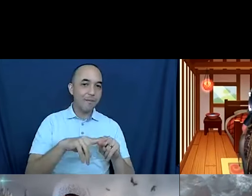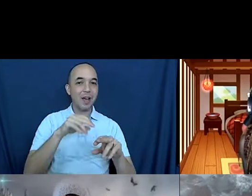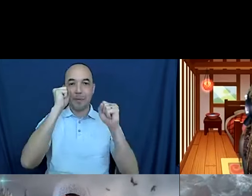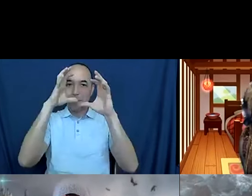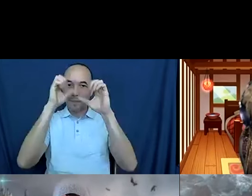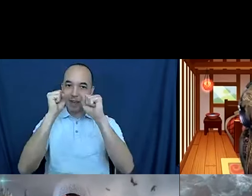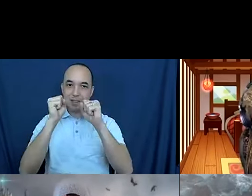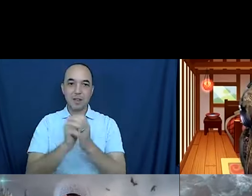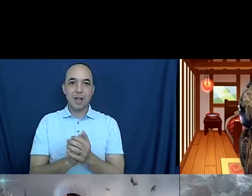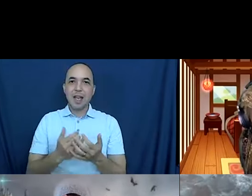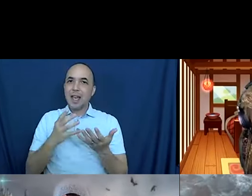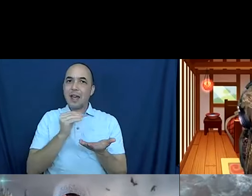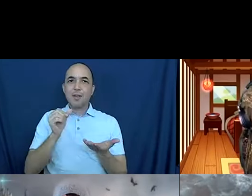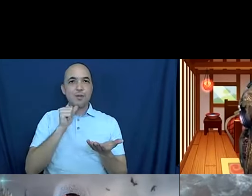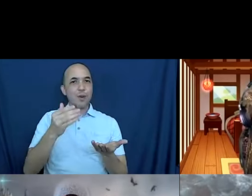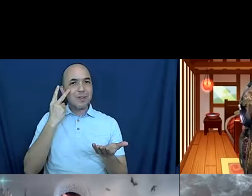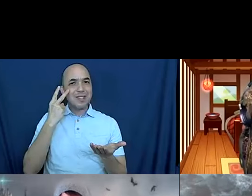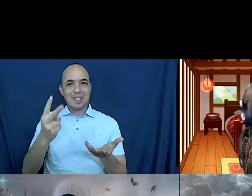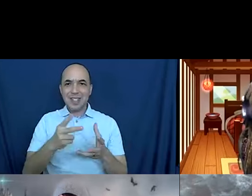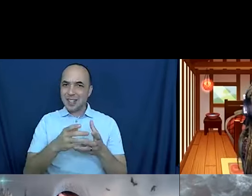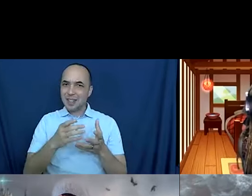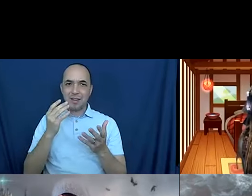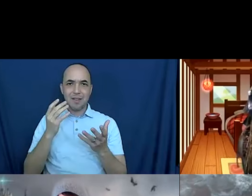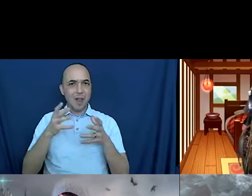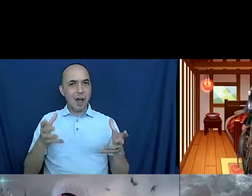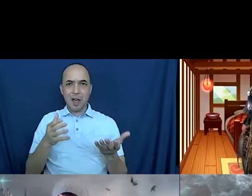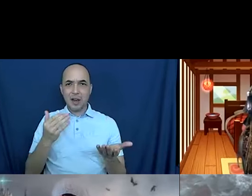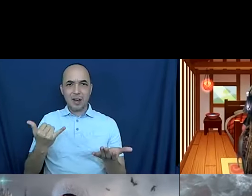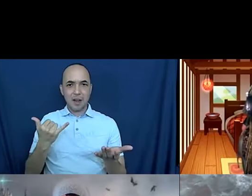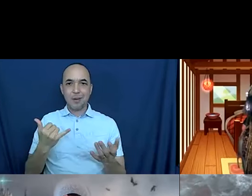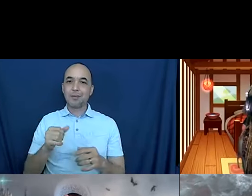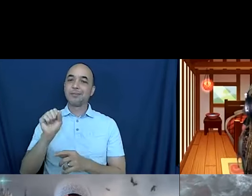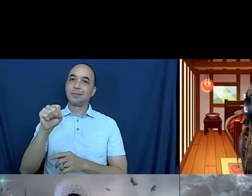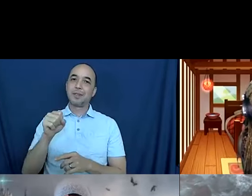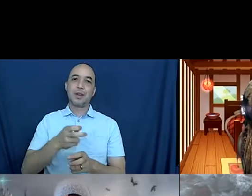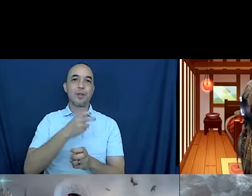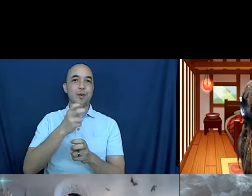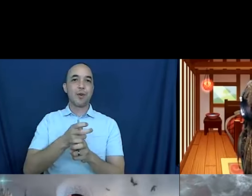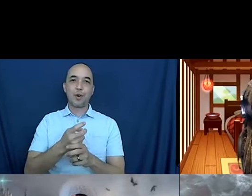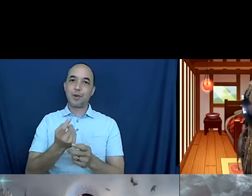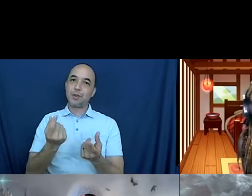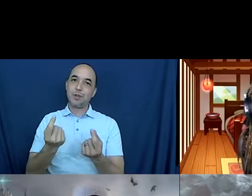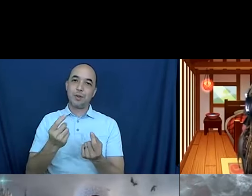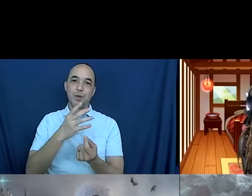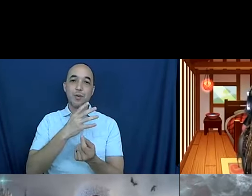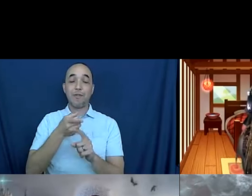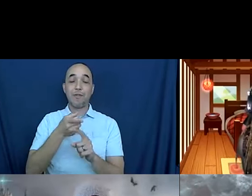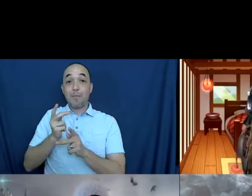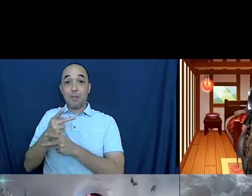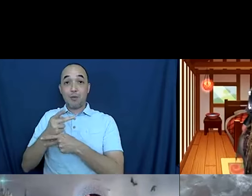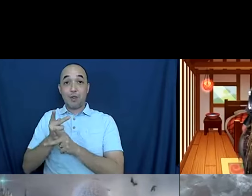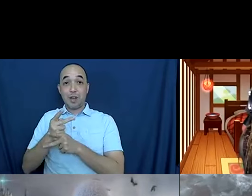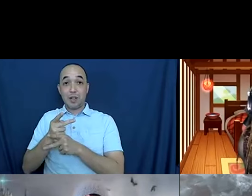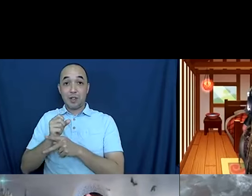of miss them. You don't see them nearly as much anymore. Yeah, they're difficult to do. And from the production side, from the